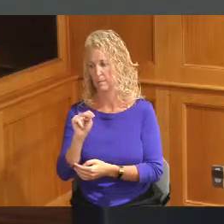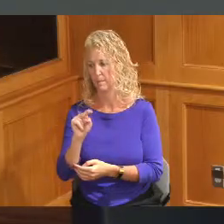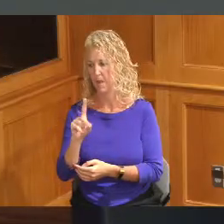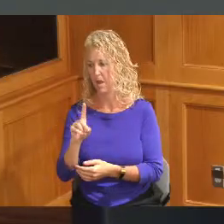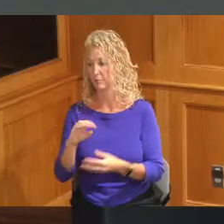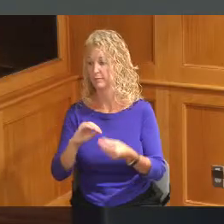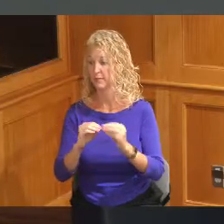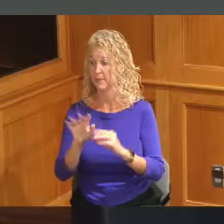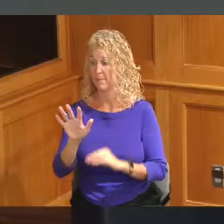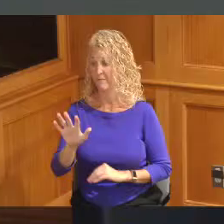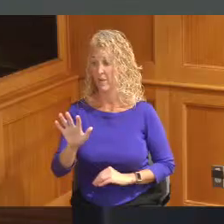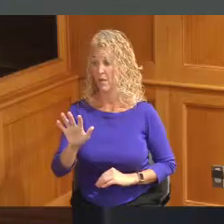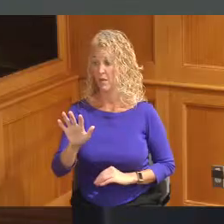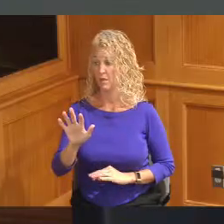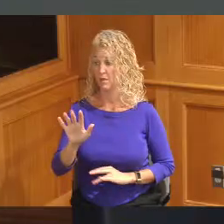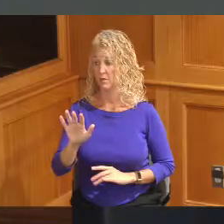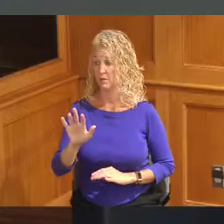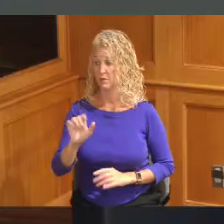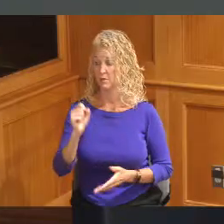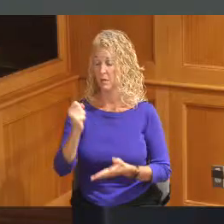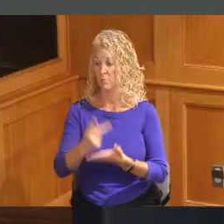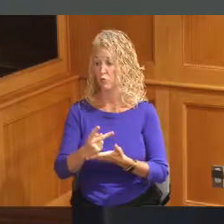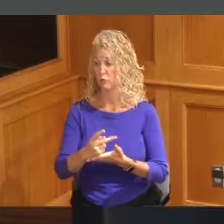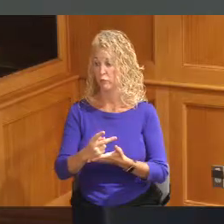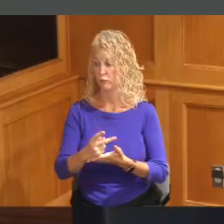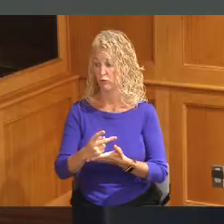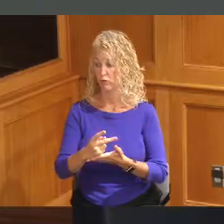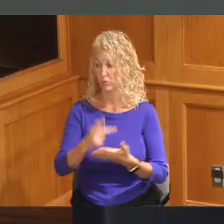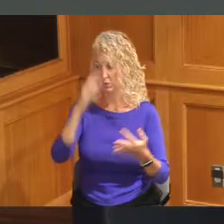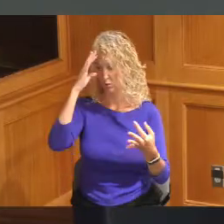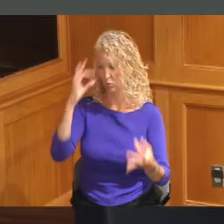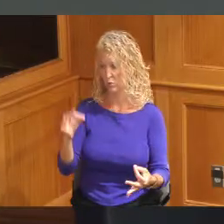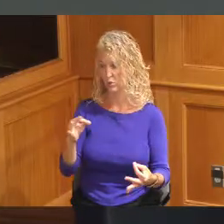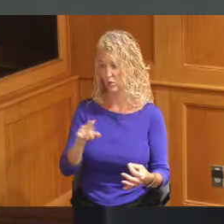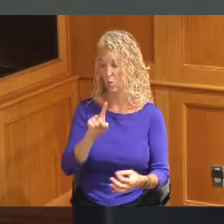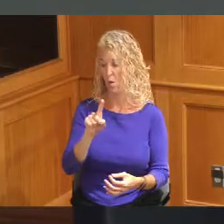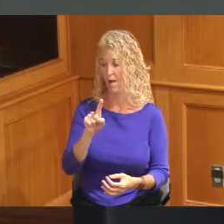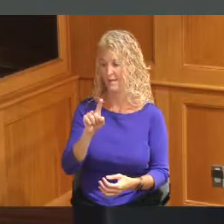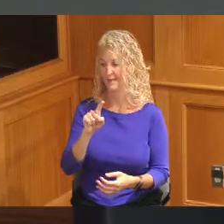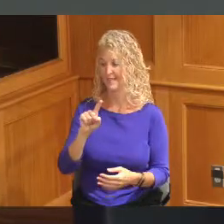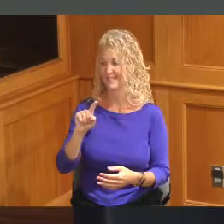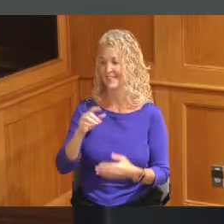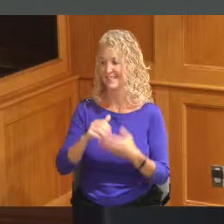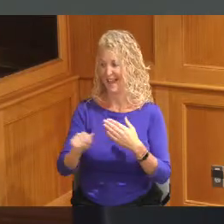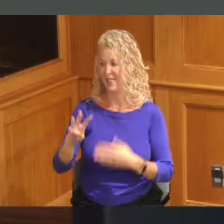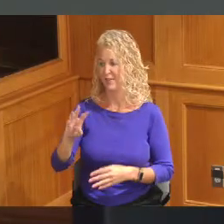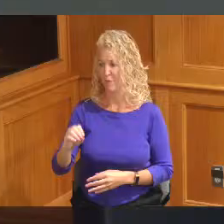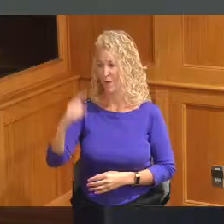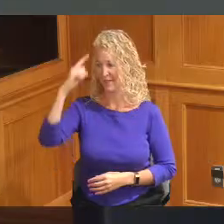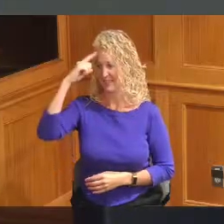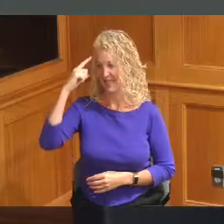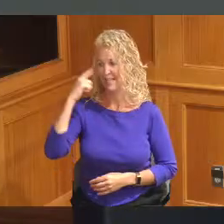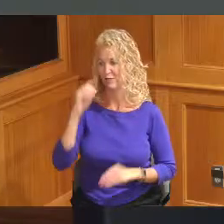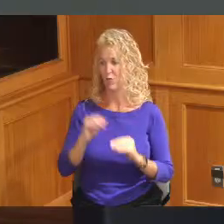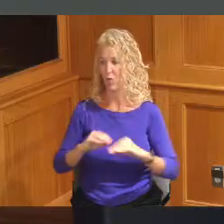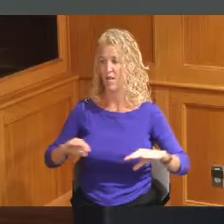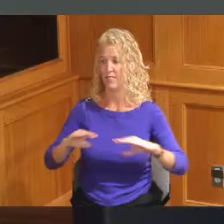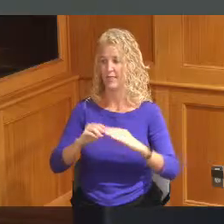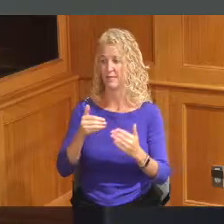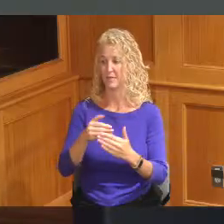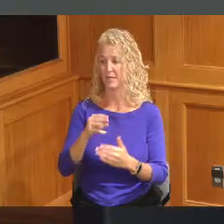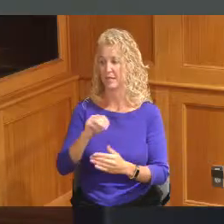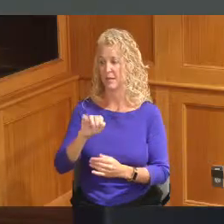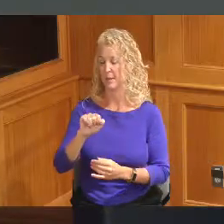number 5, Commissioners, is authorizing a resolution to assess $1.40 upon parcels related to the Miami